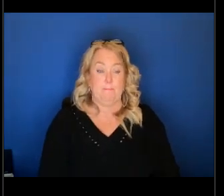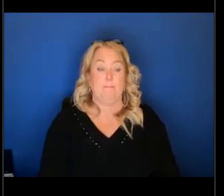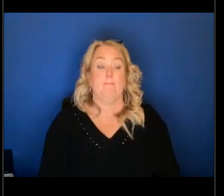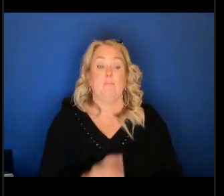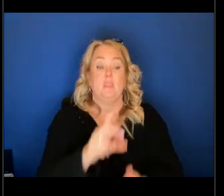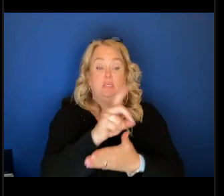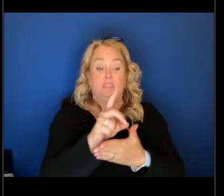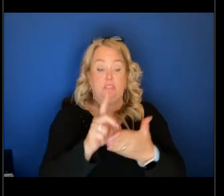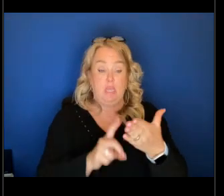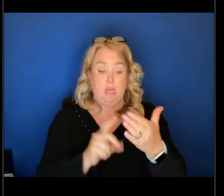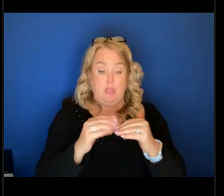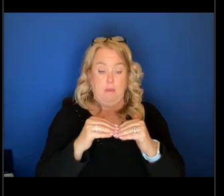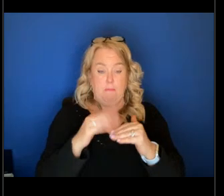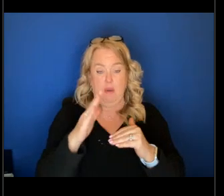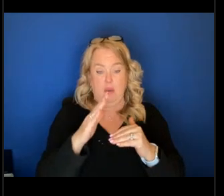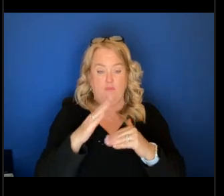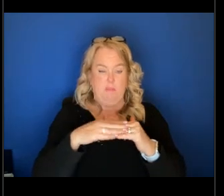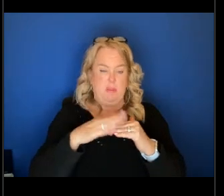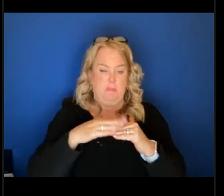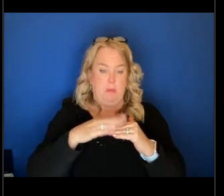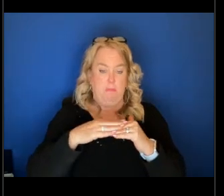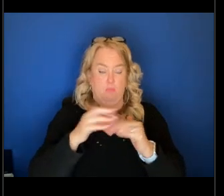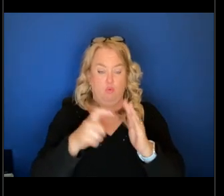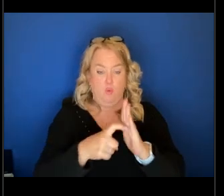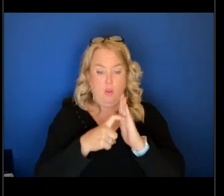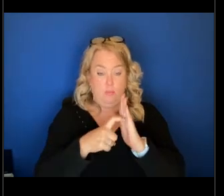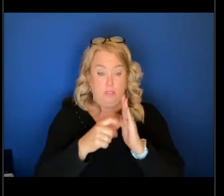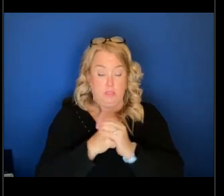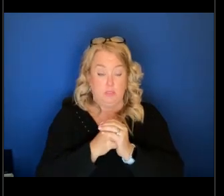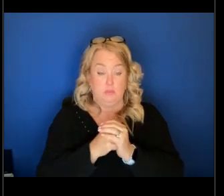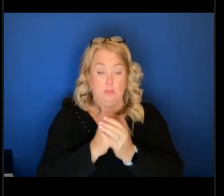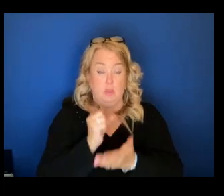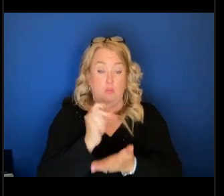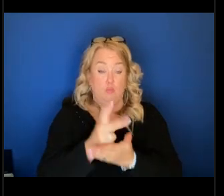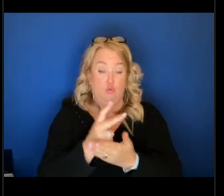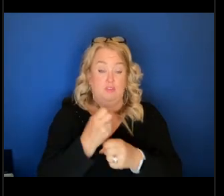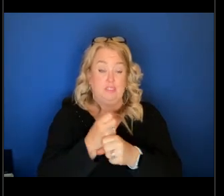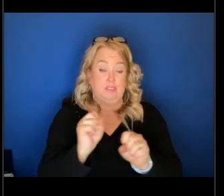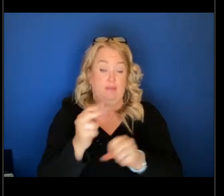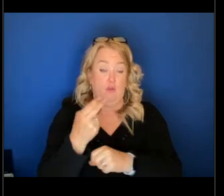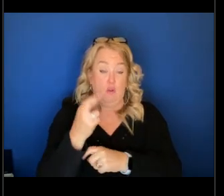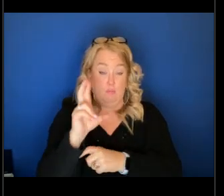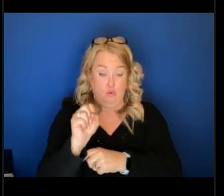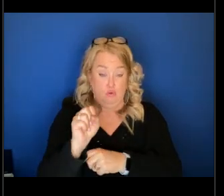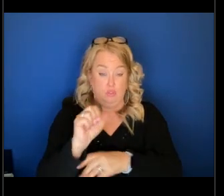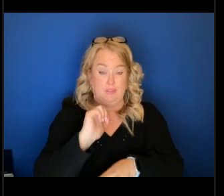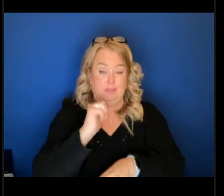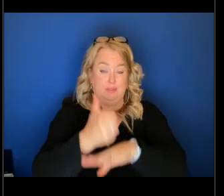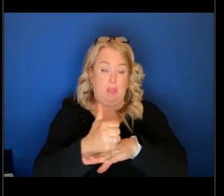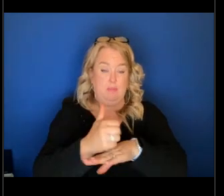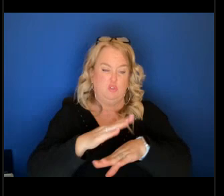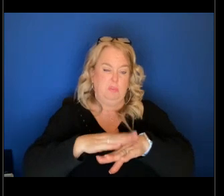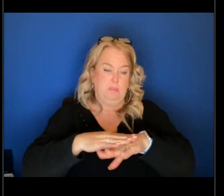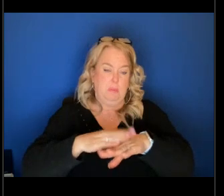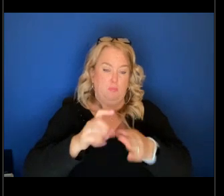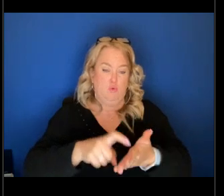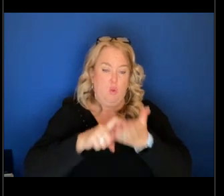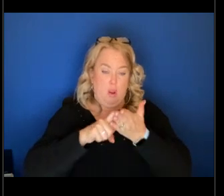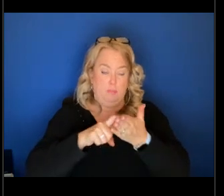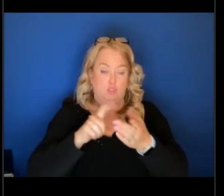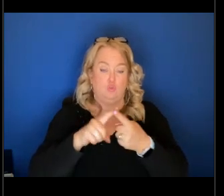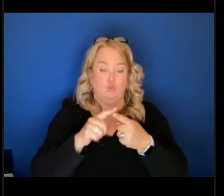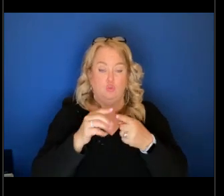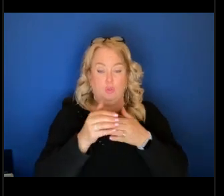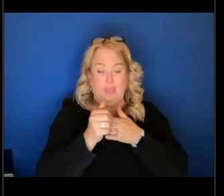Designing above minimum requirements. Approved safe harbors establish minimum requirements